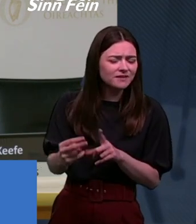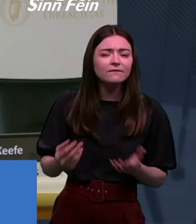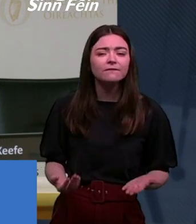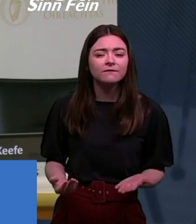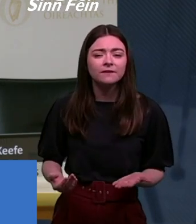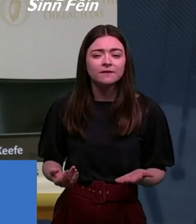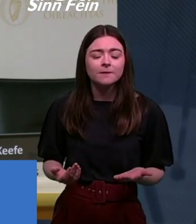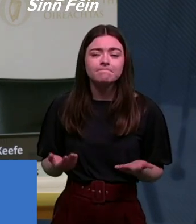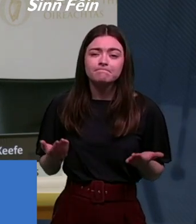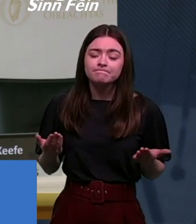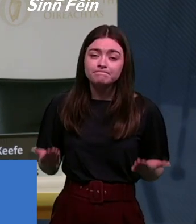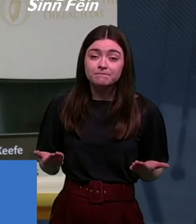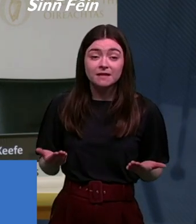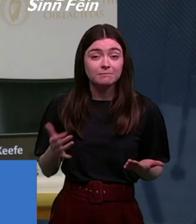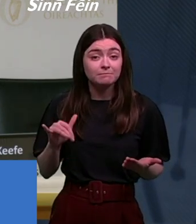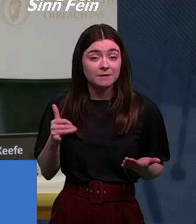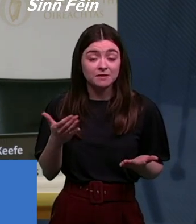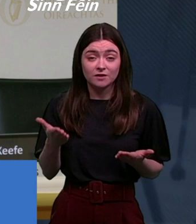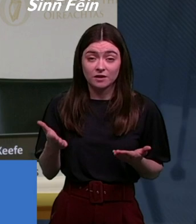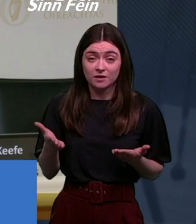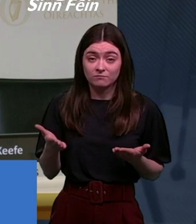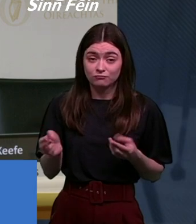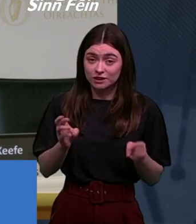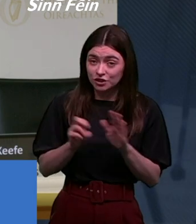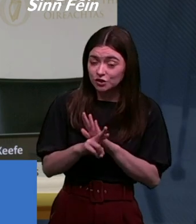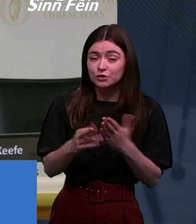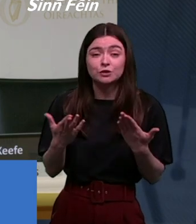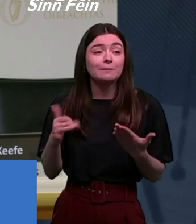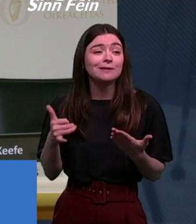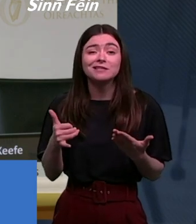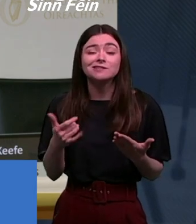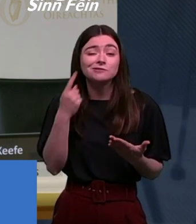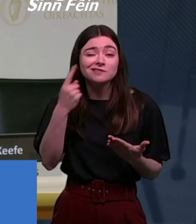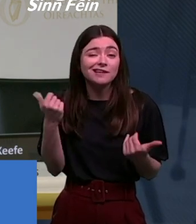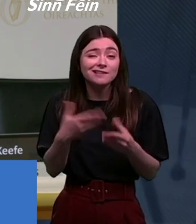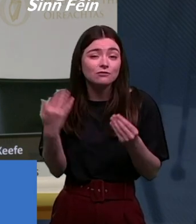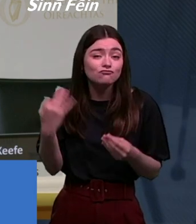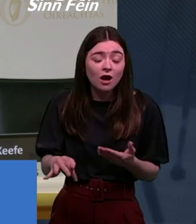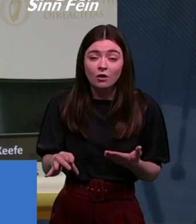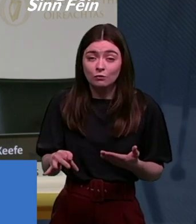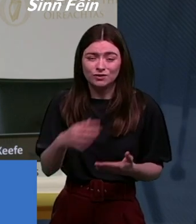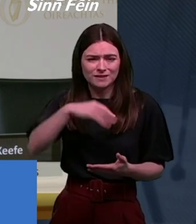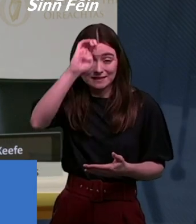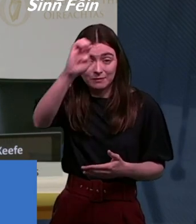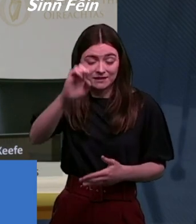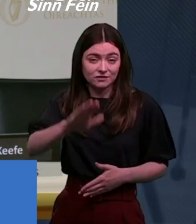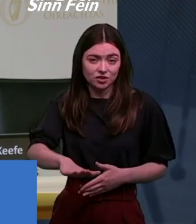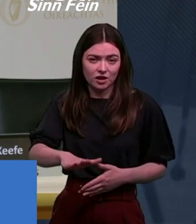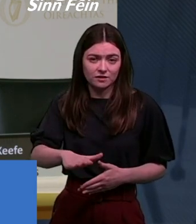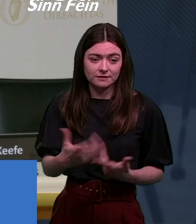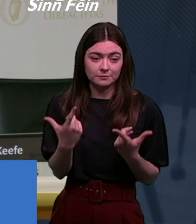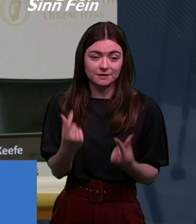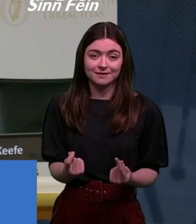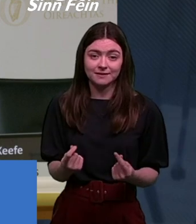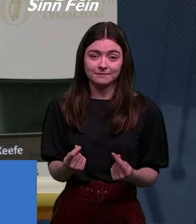And they can be practitioners who see nothing wrong with expecting a child to be sitting perfectly still